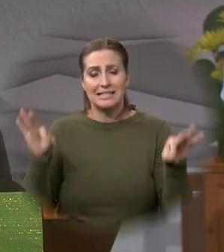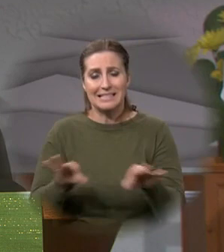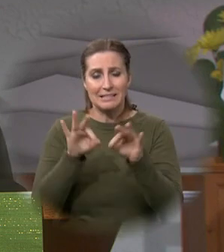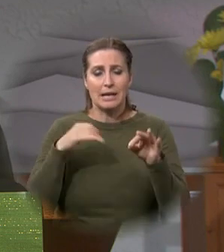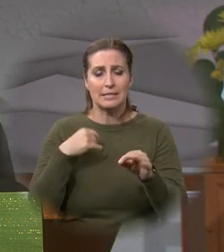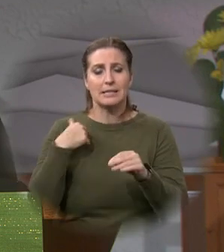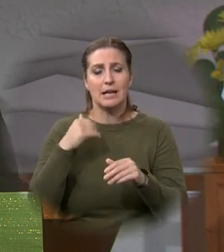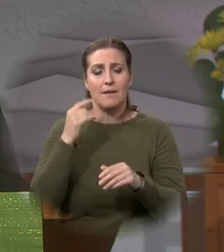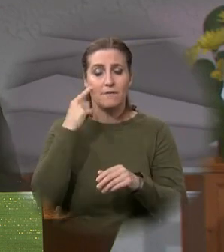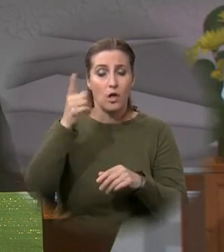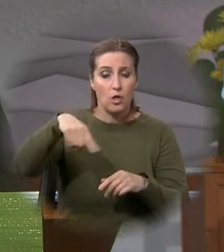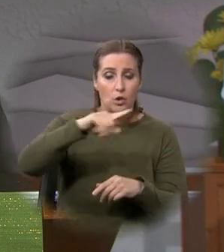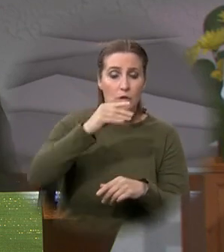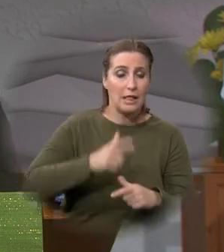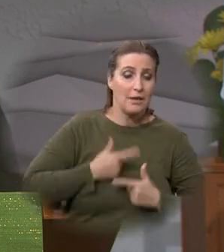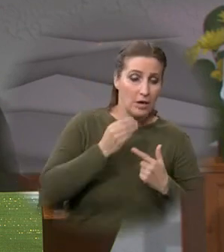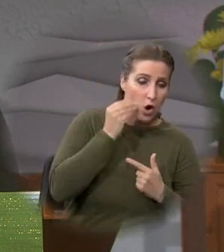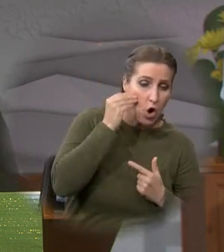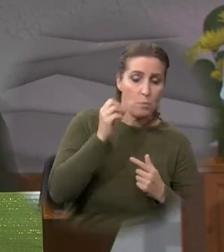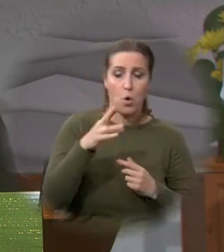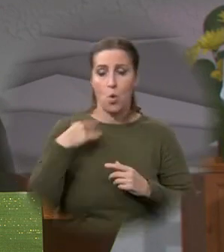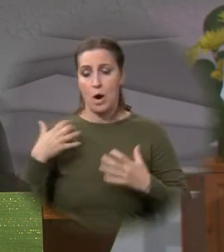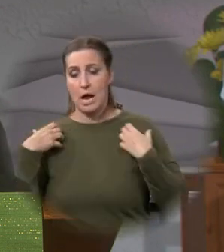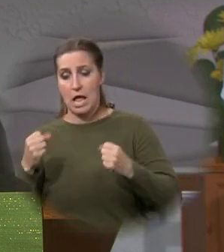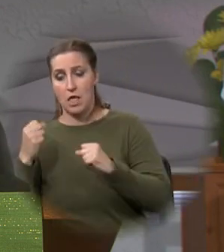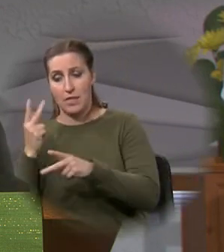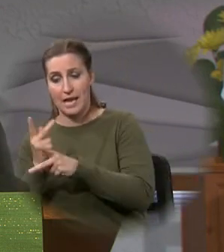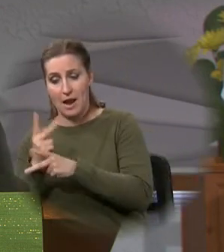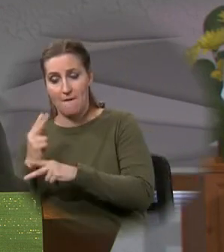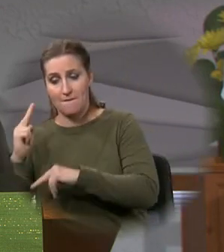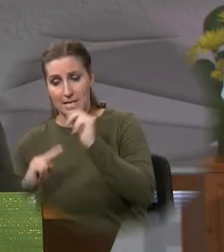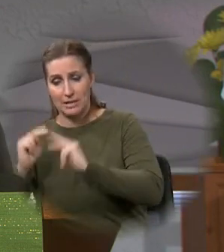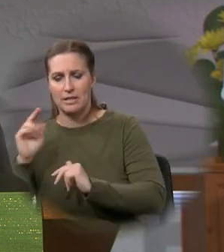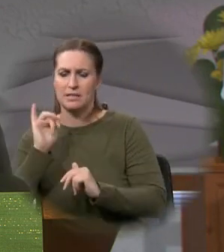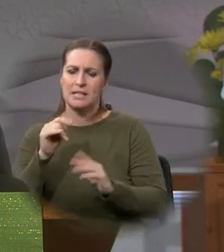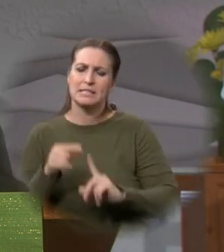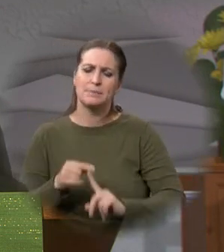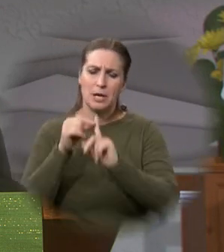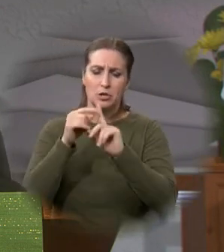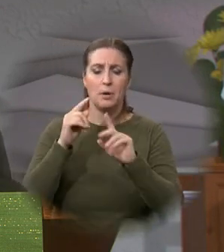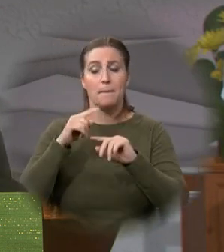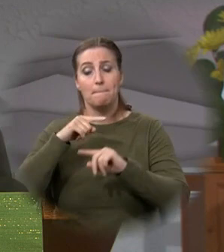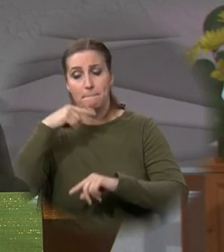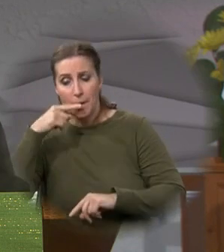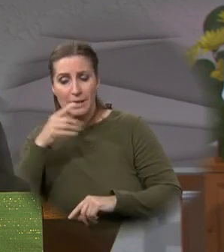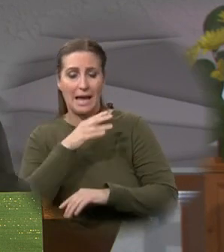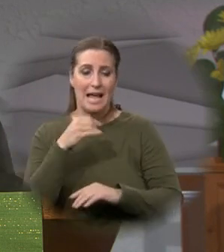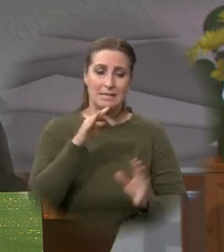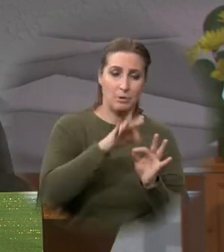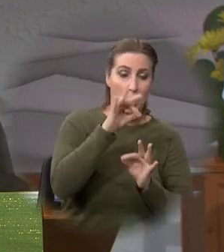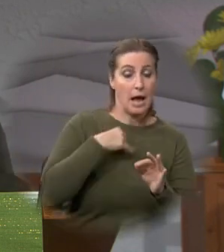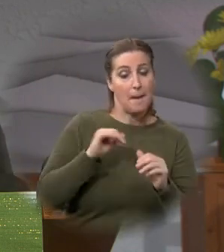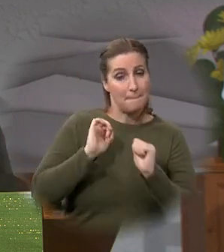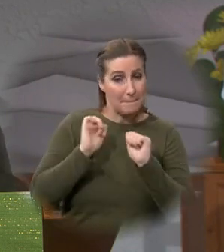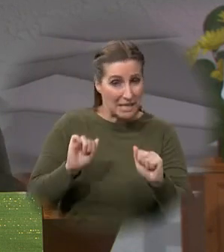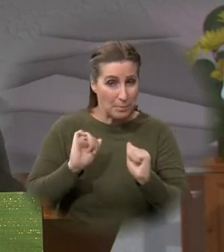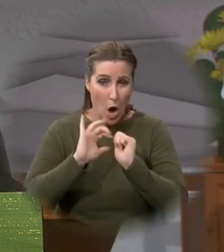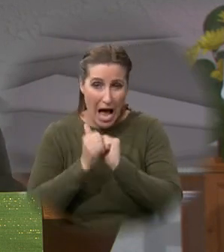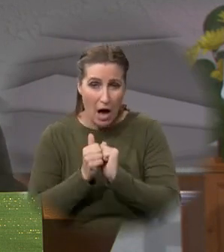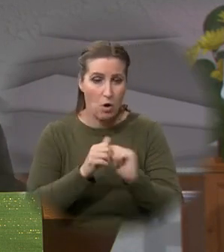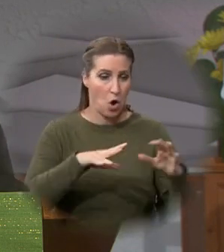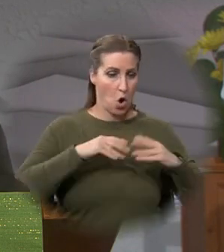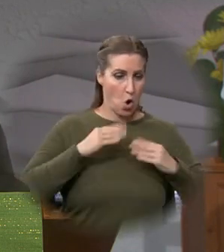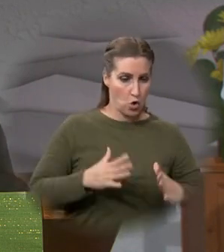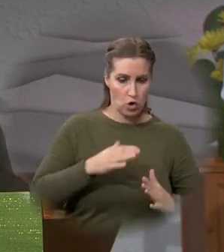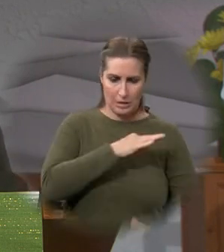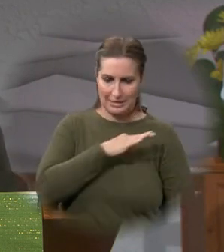disabilities living in their homes or healthcare facilities is a special ministry, both public and spiritual, made possible by the owner,